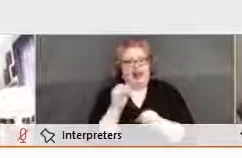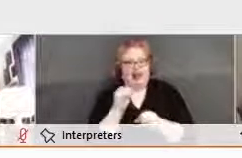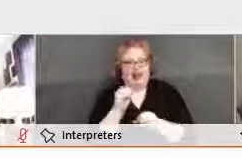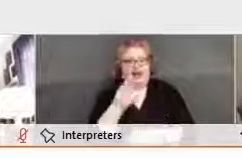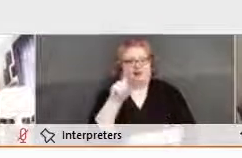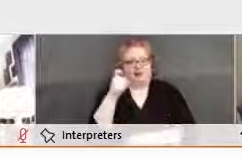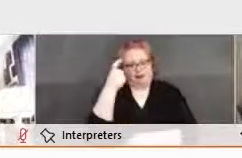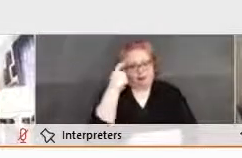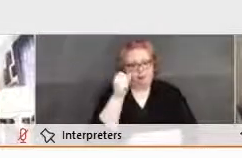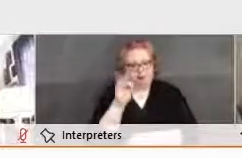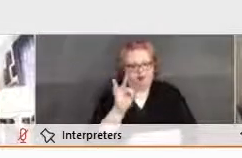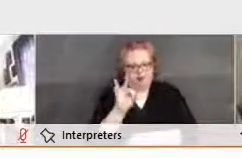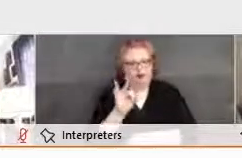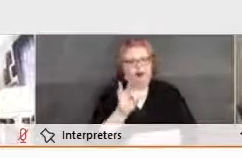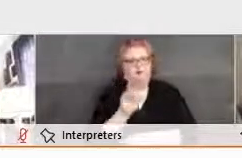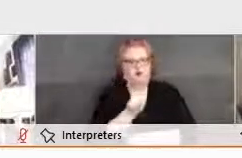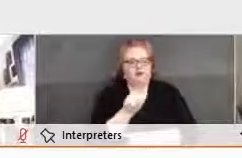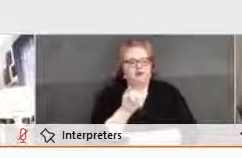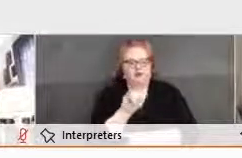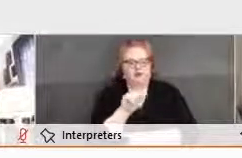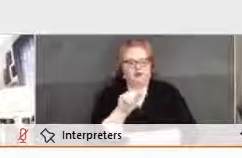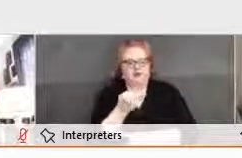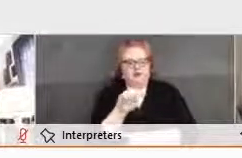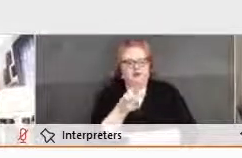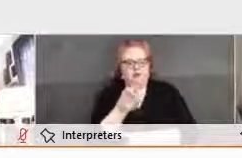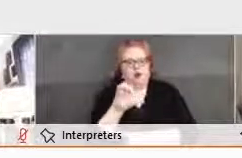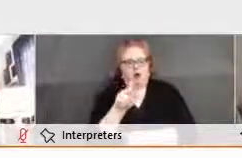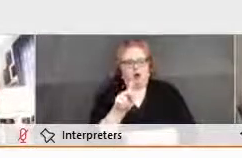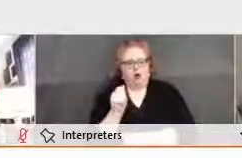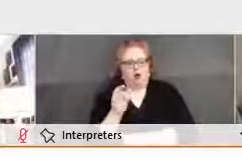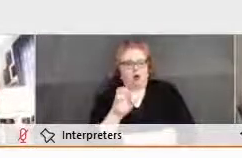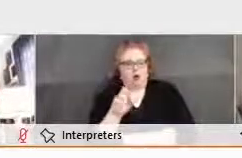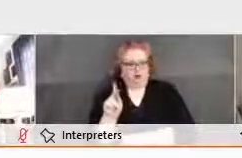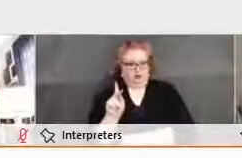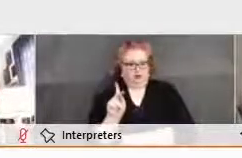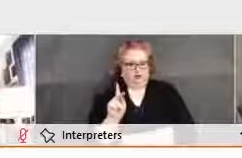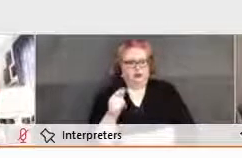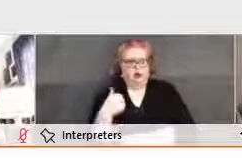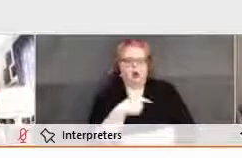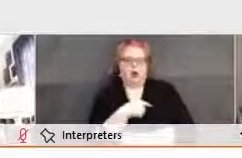role in the adoption of women's suffrage in Arkansas and nationally.